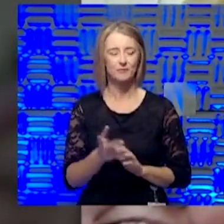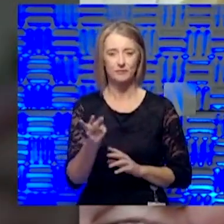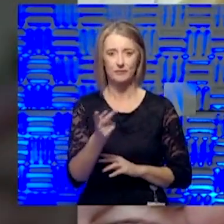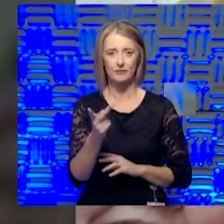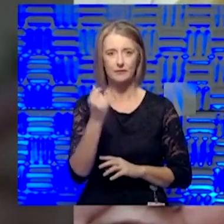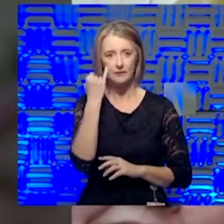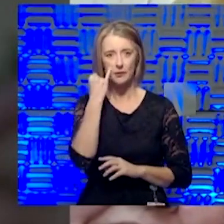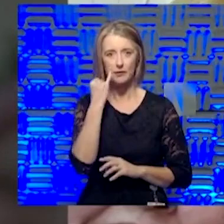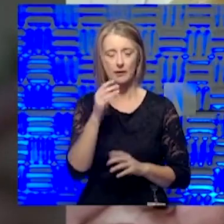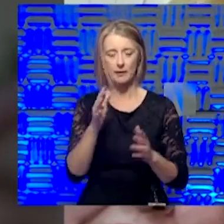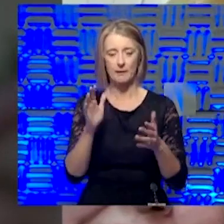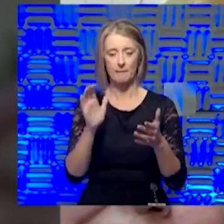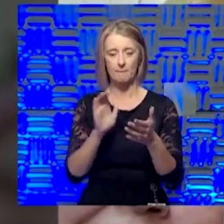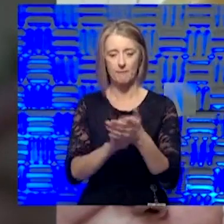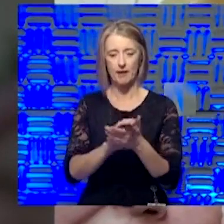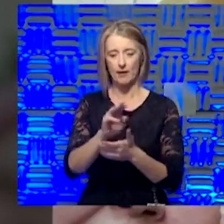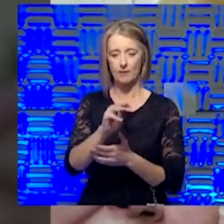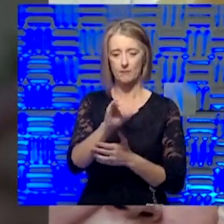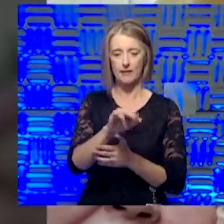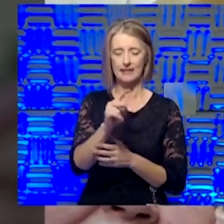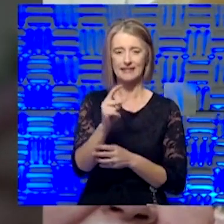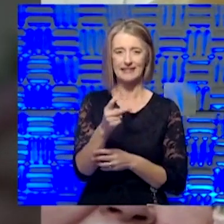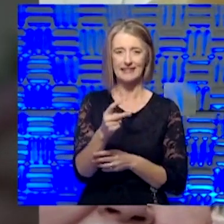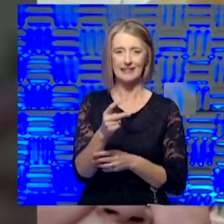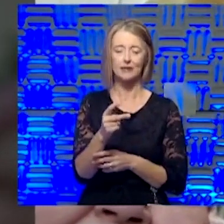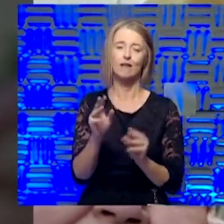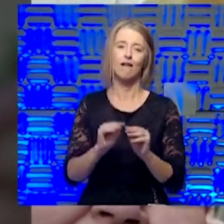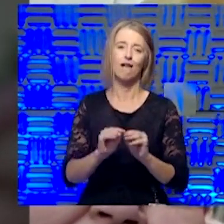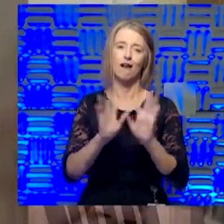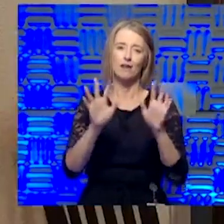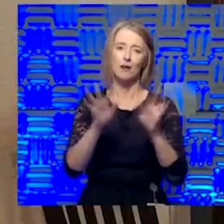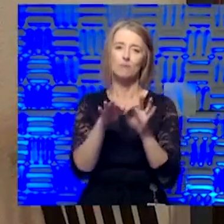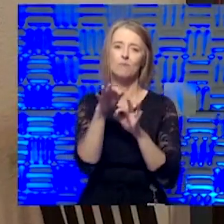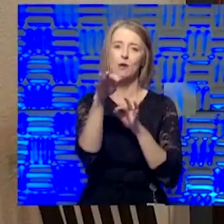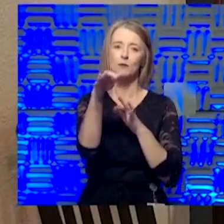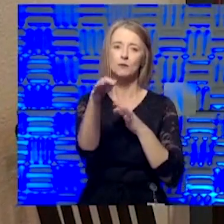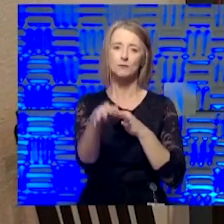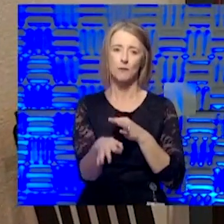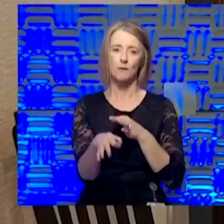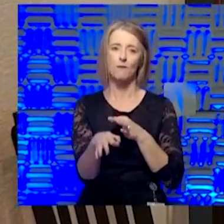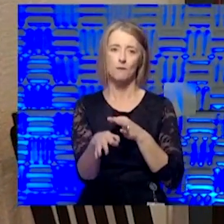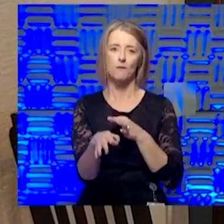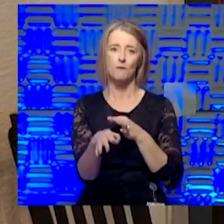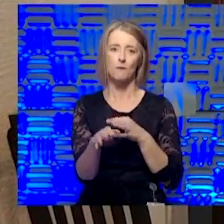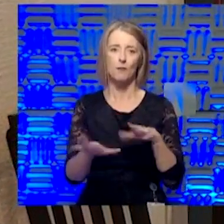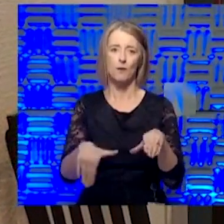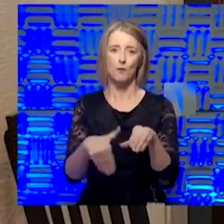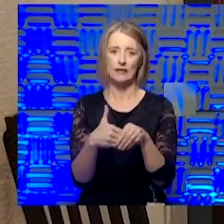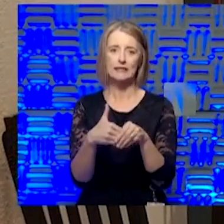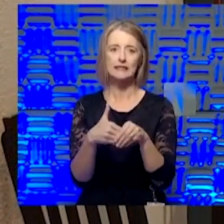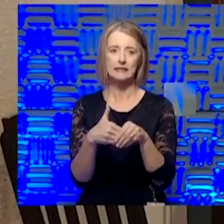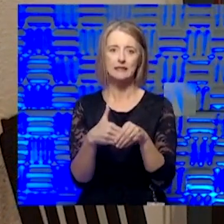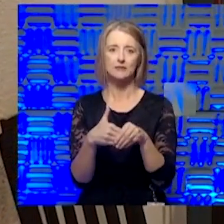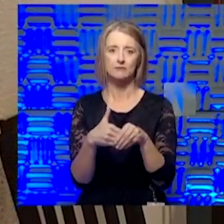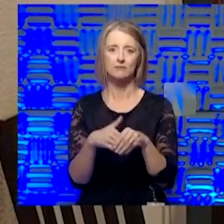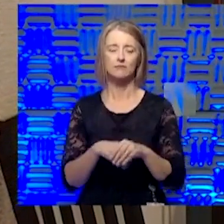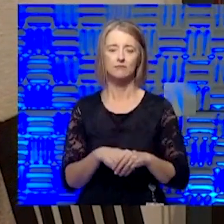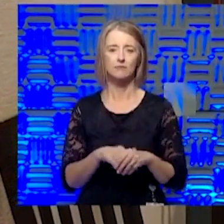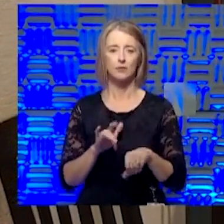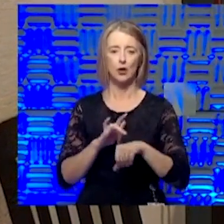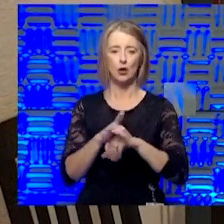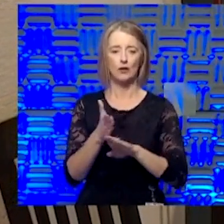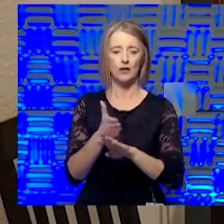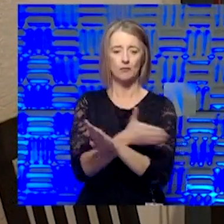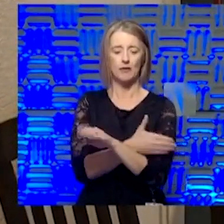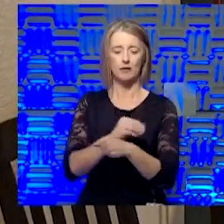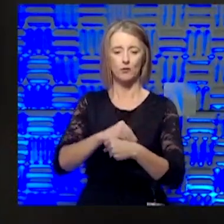get married May 2nd this year, but obviously they postponed the wedding earlier because